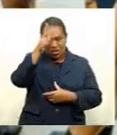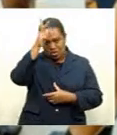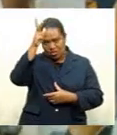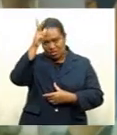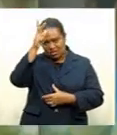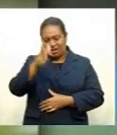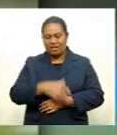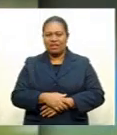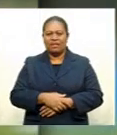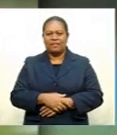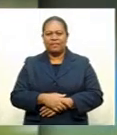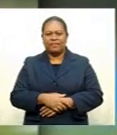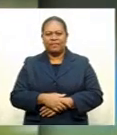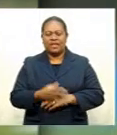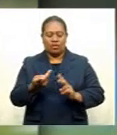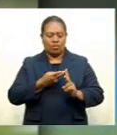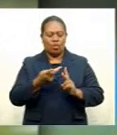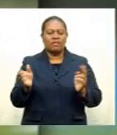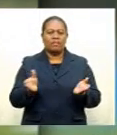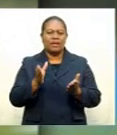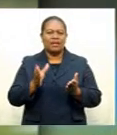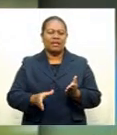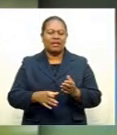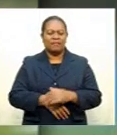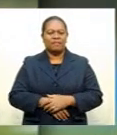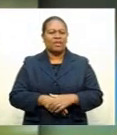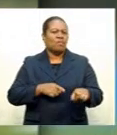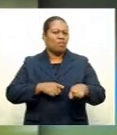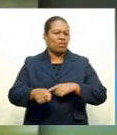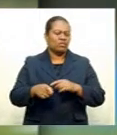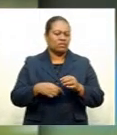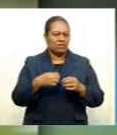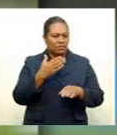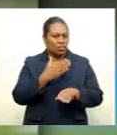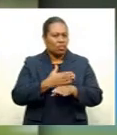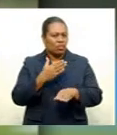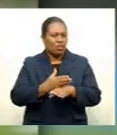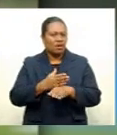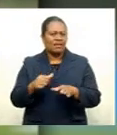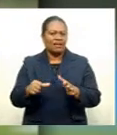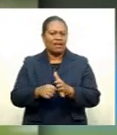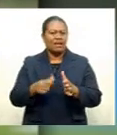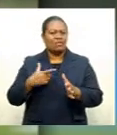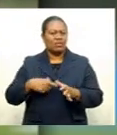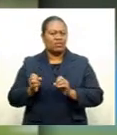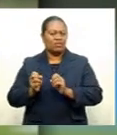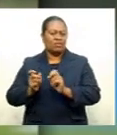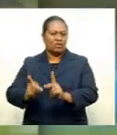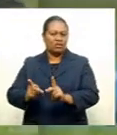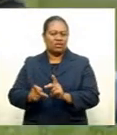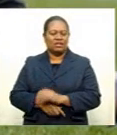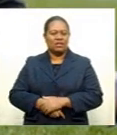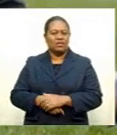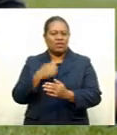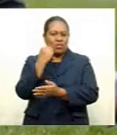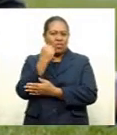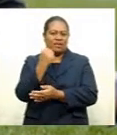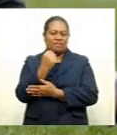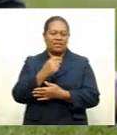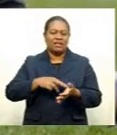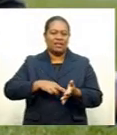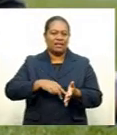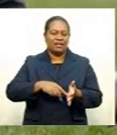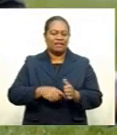grand experience shared by both players who have taken a lot on board as they work hard towards an opportunity at first-grade rugby league.